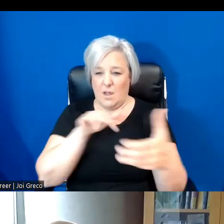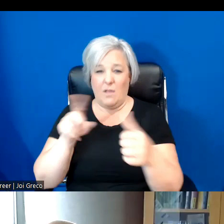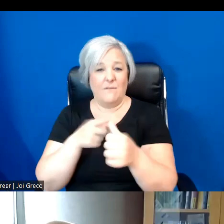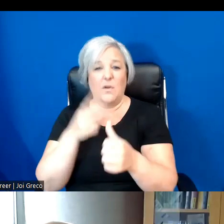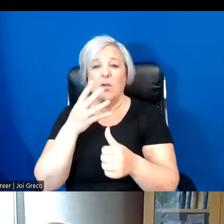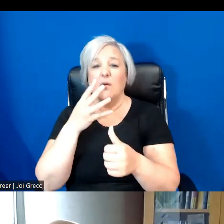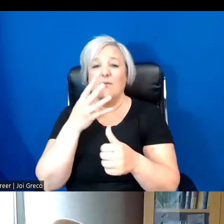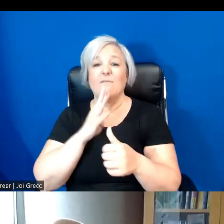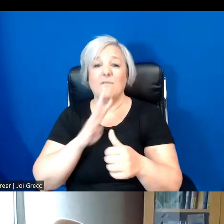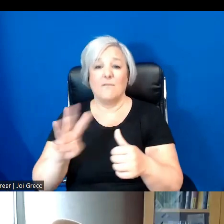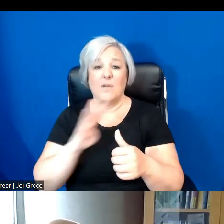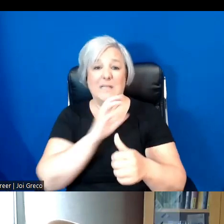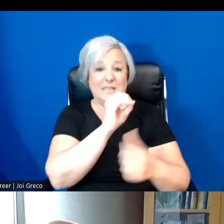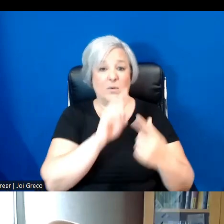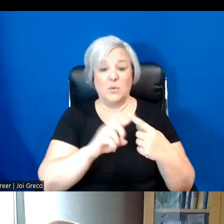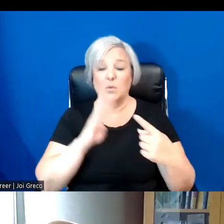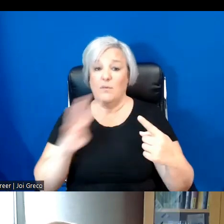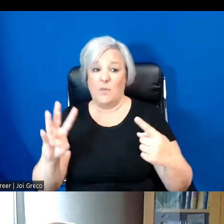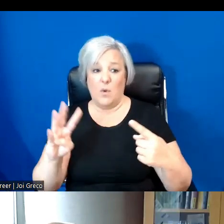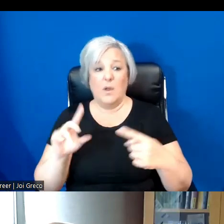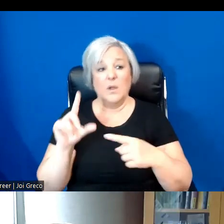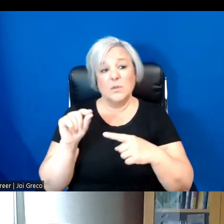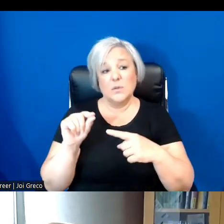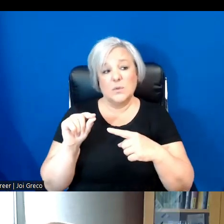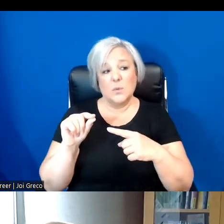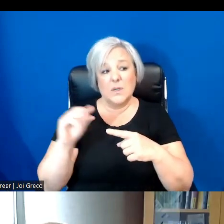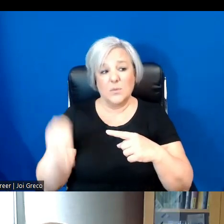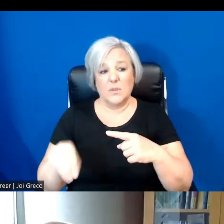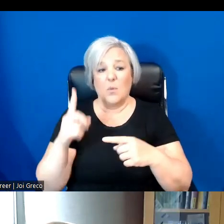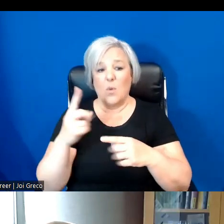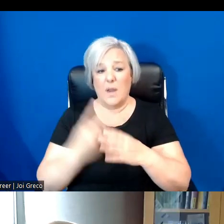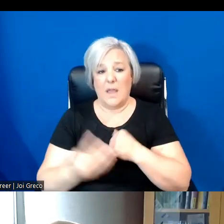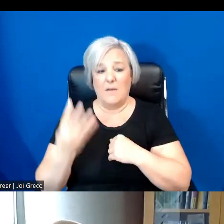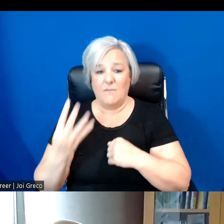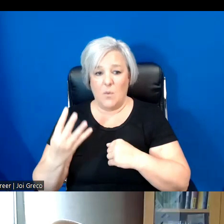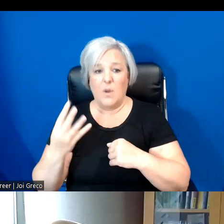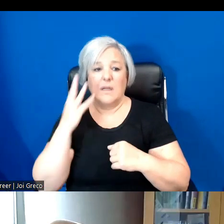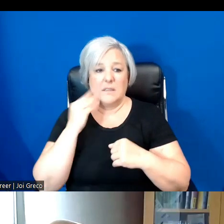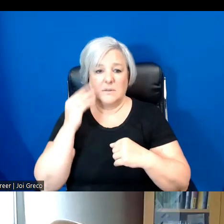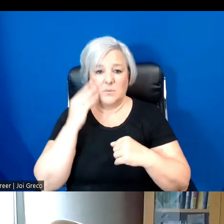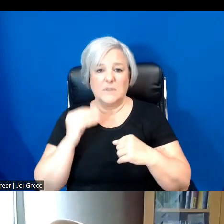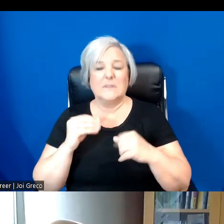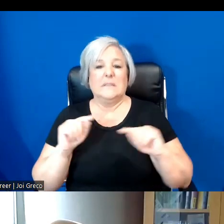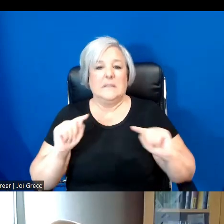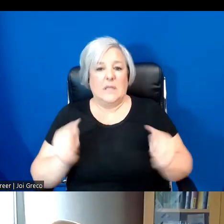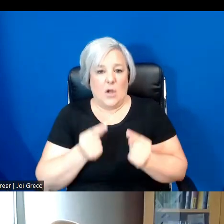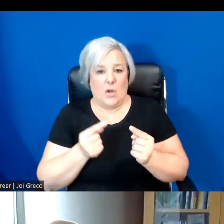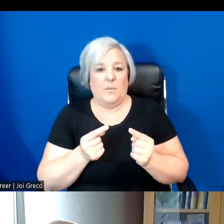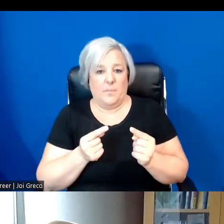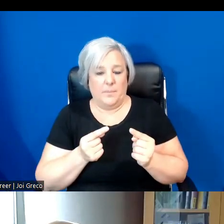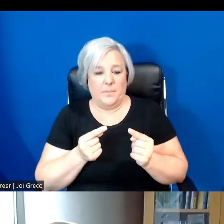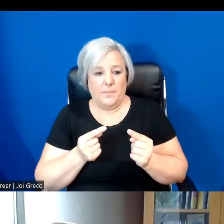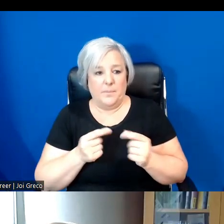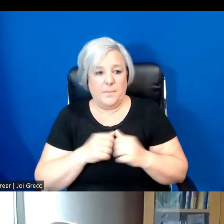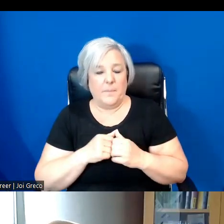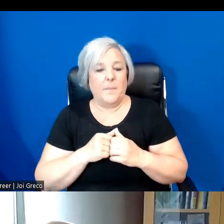life, we see that about 22%, or 1 in every 4.5 births, experience an allegation of harm to child welfare.